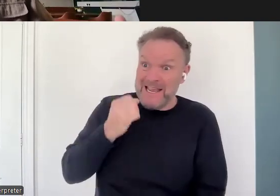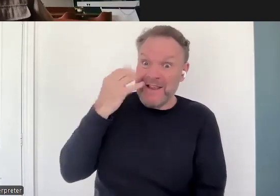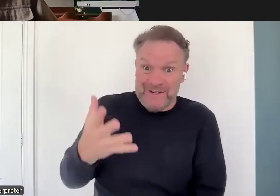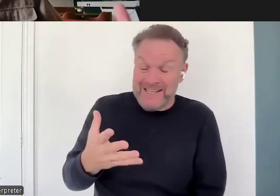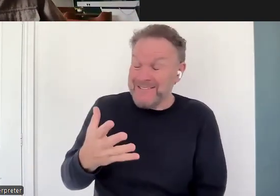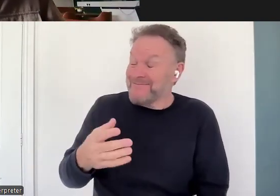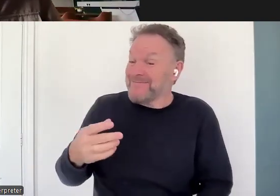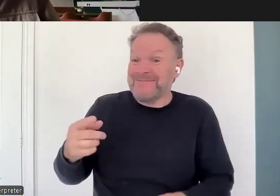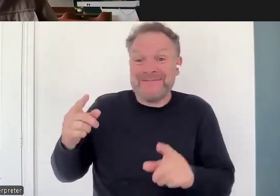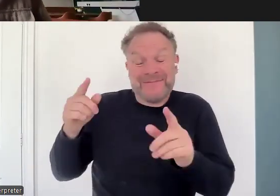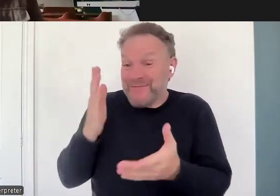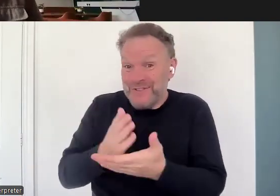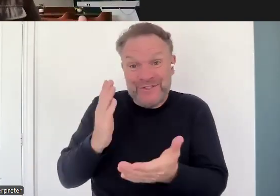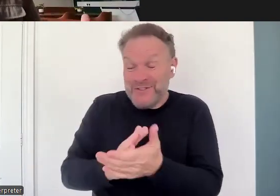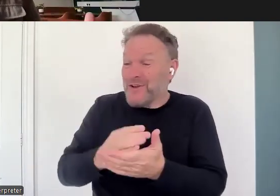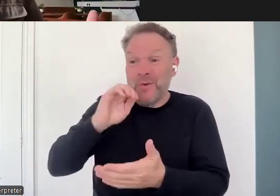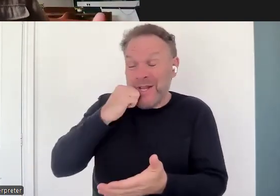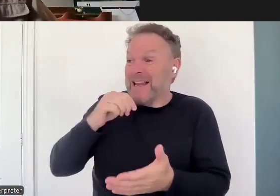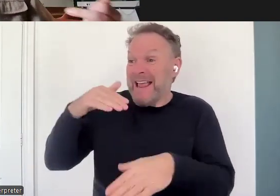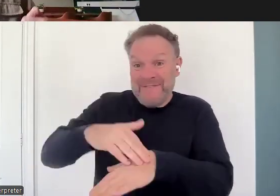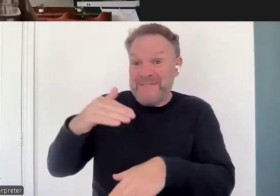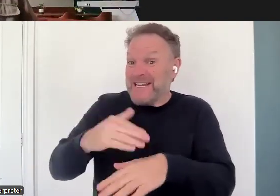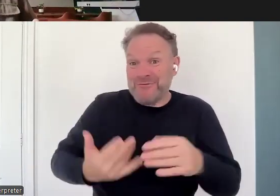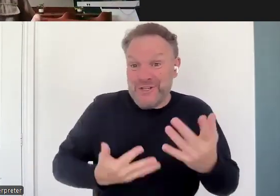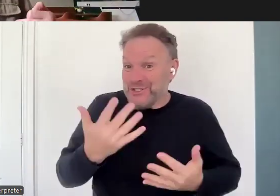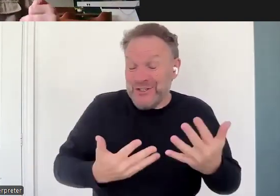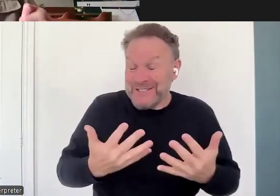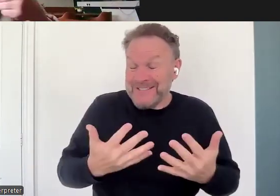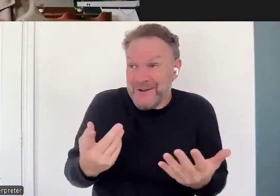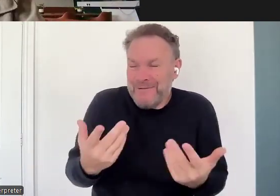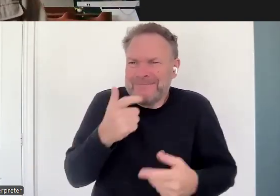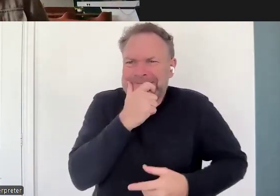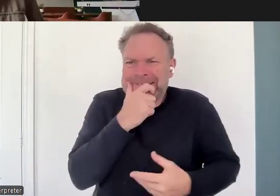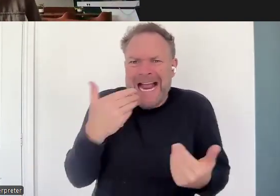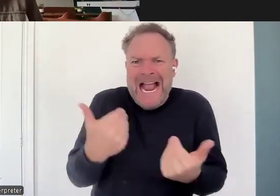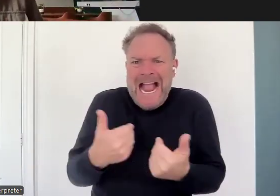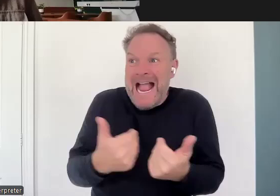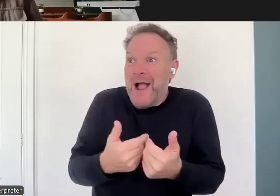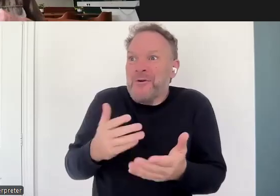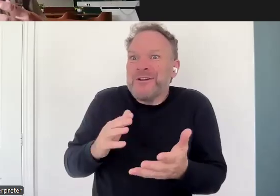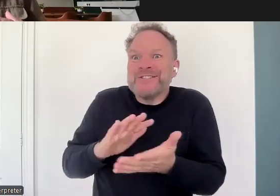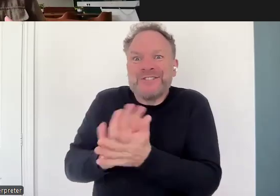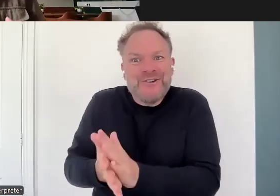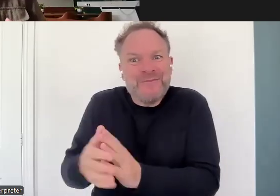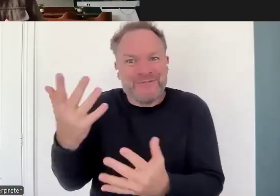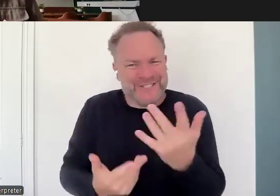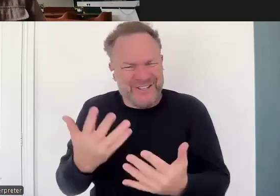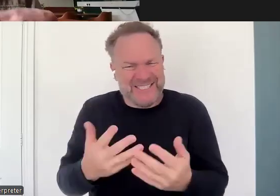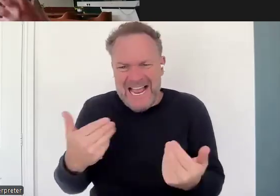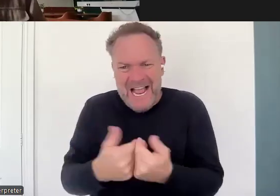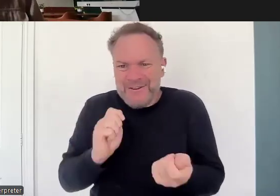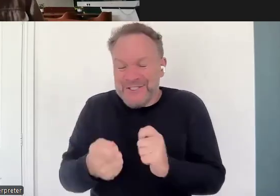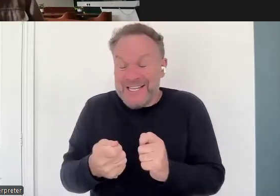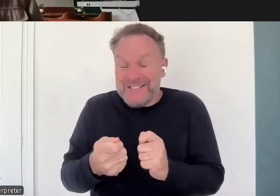can't help but disrupt our results. So the question becomes, how do we want to disrupt our results? How can we ensure